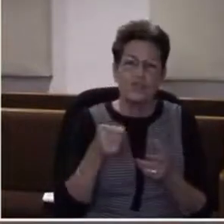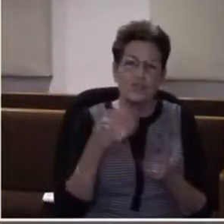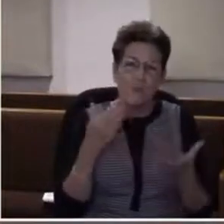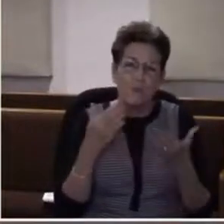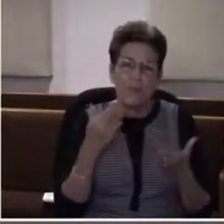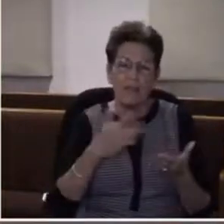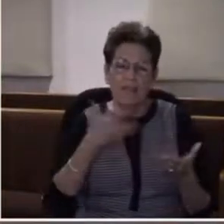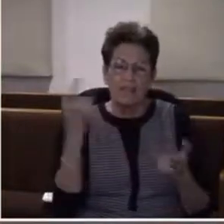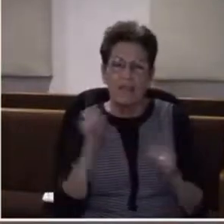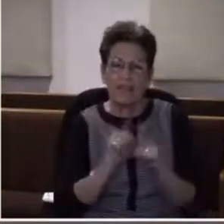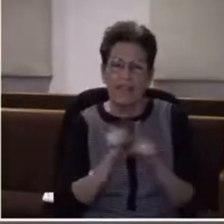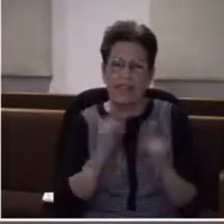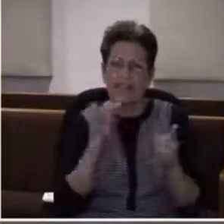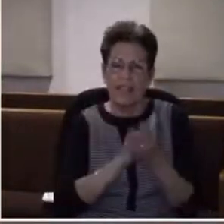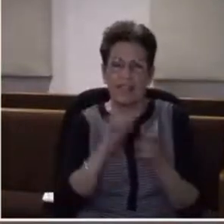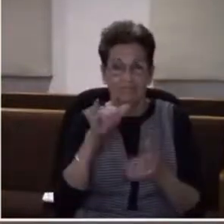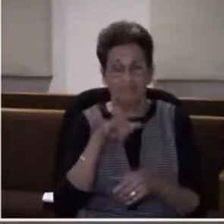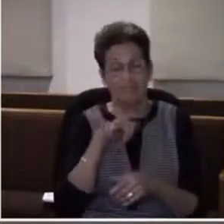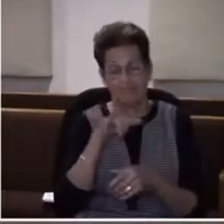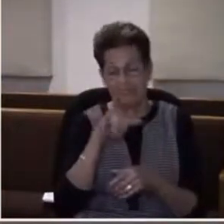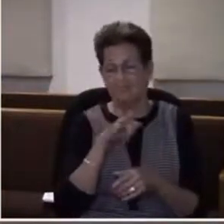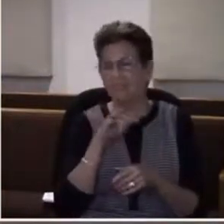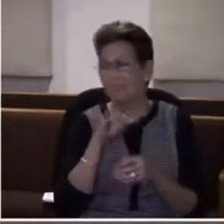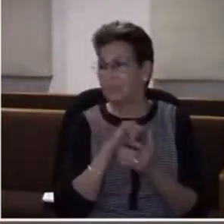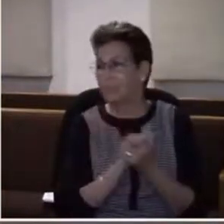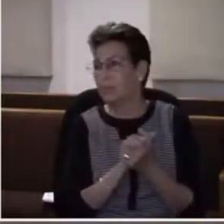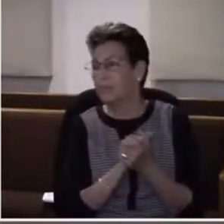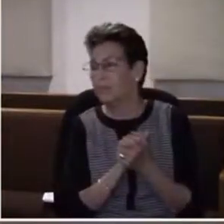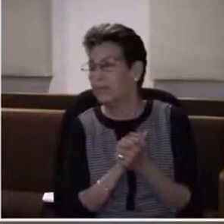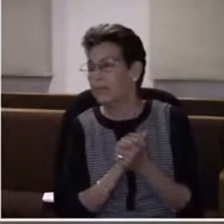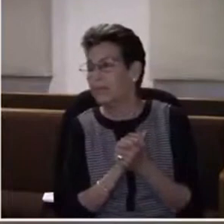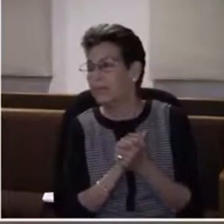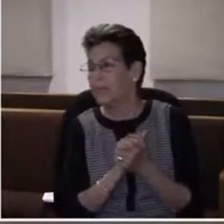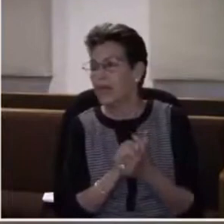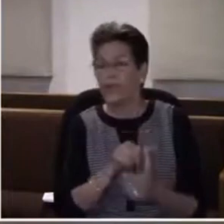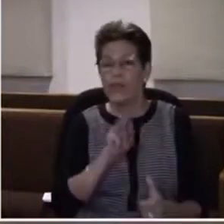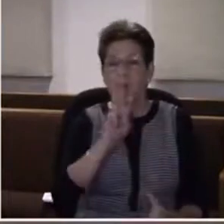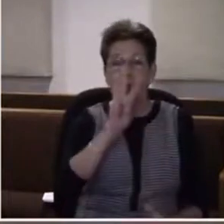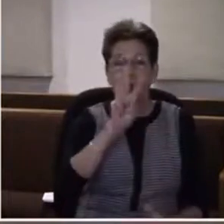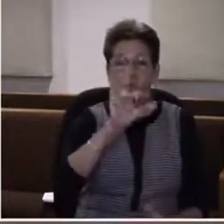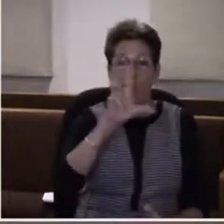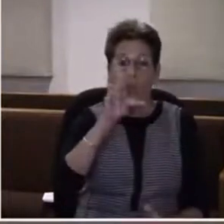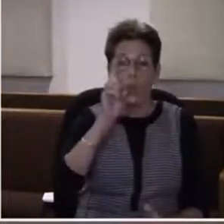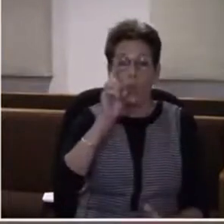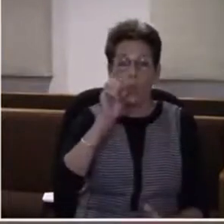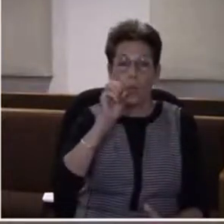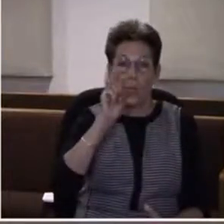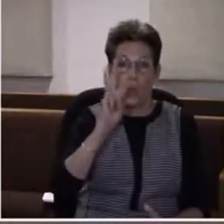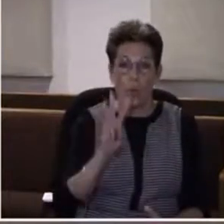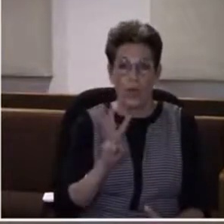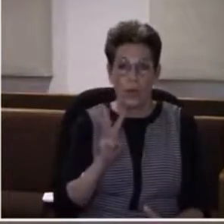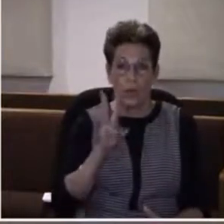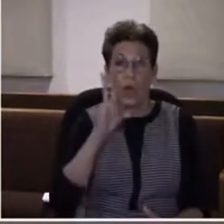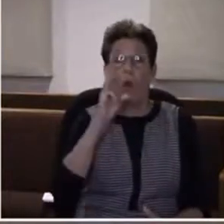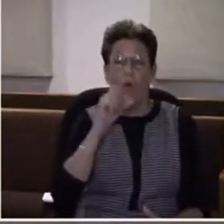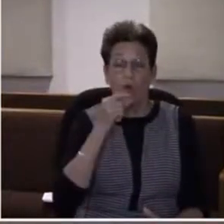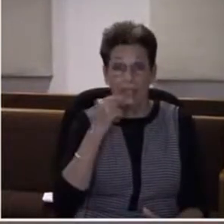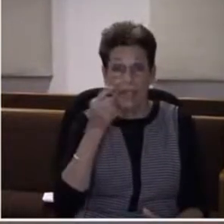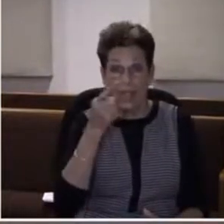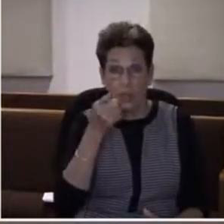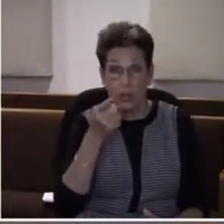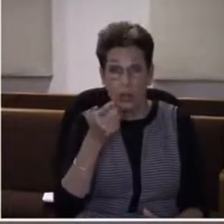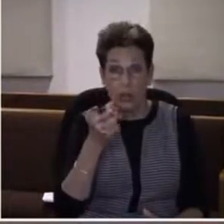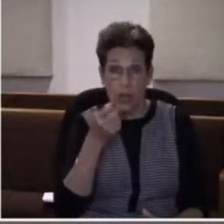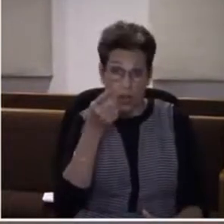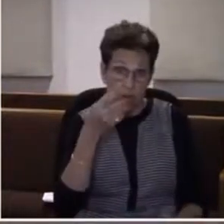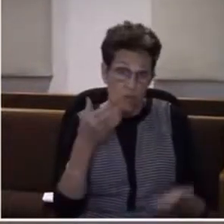the assessment of your life. And here's what he would have to say to you through the widow of Zarephath. The first thing she would say to you is, you